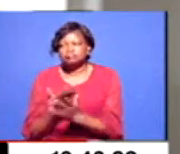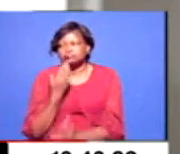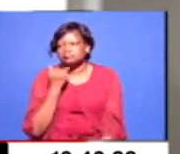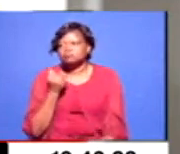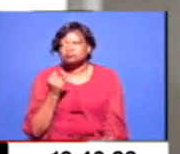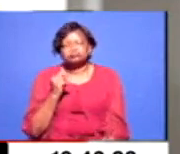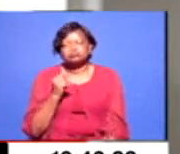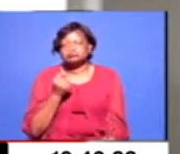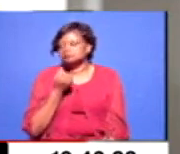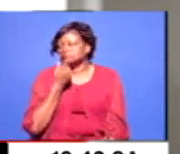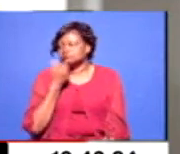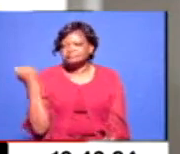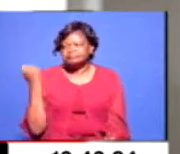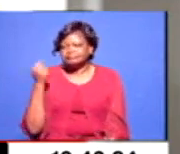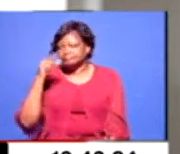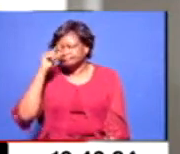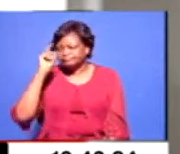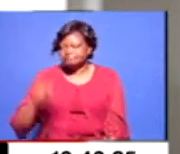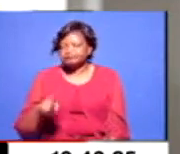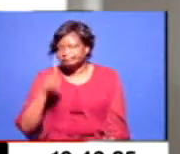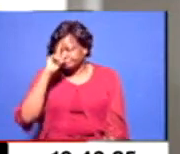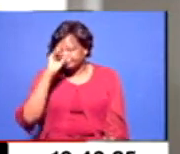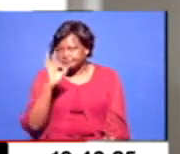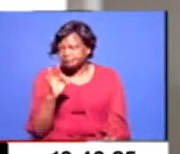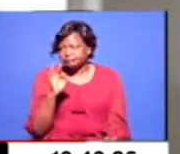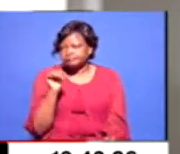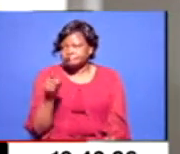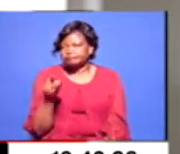thing. So the government should be a bit serious on this.